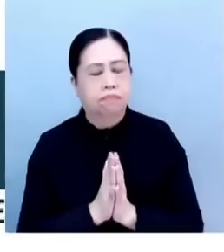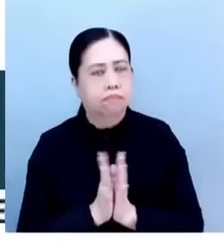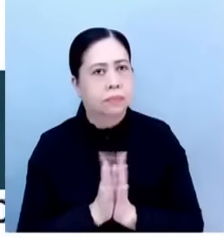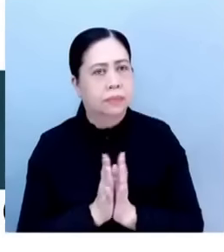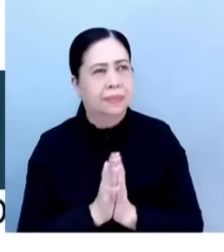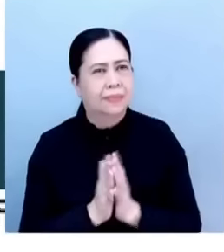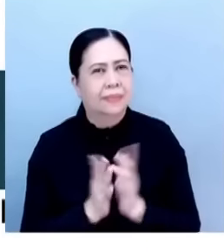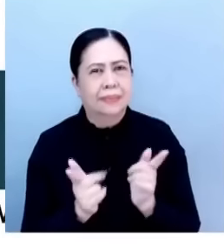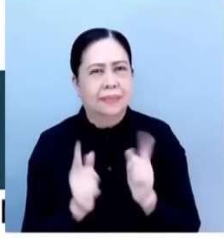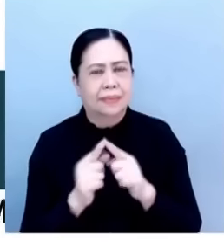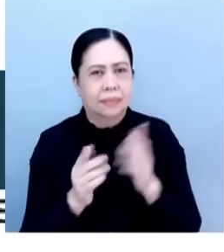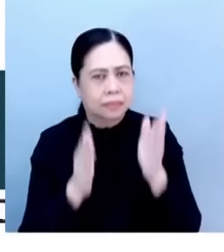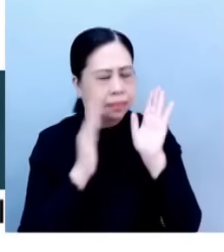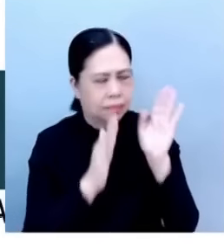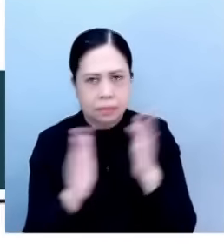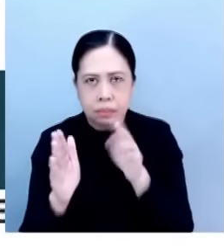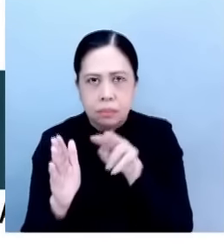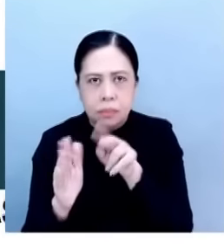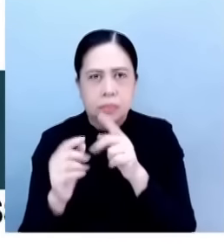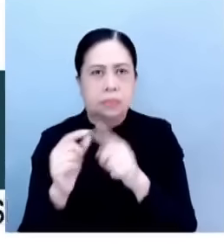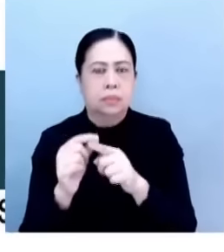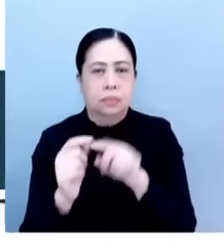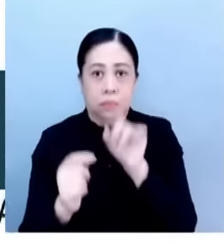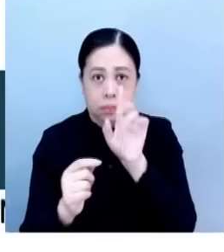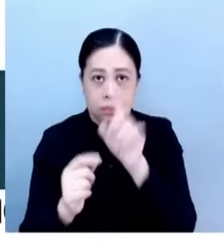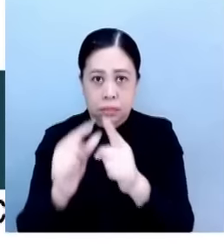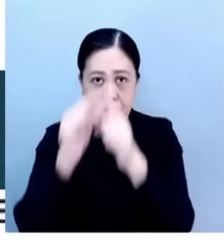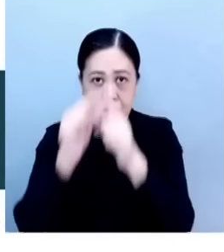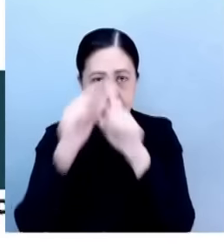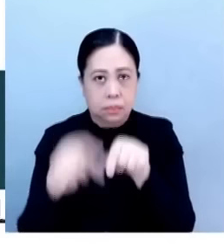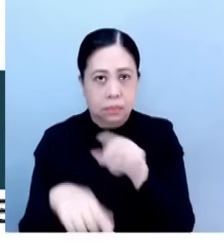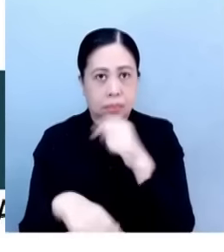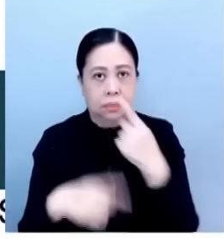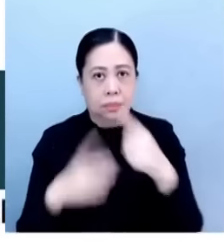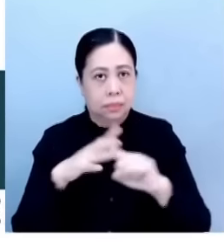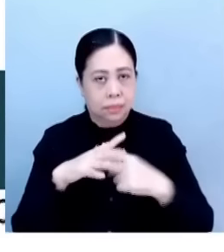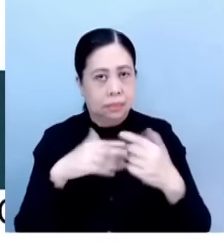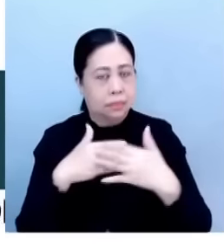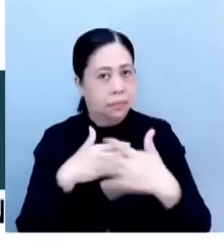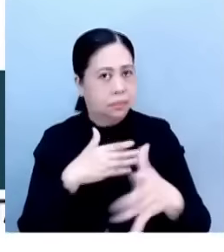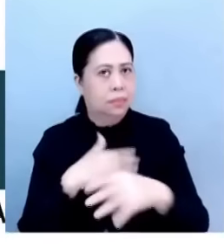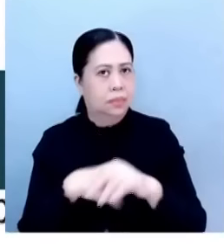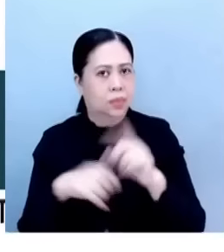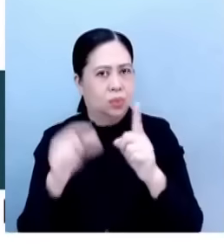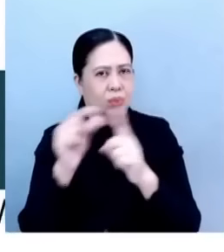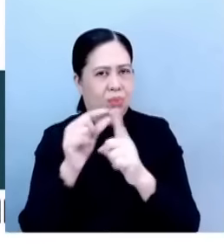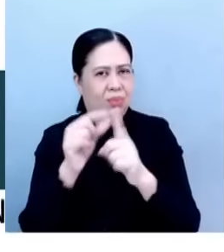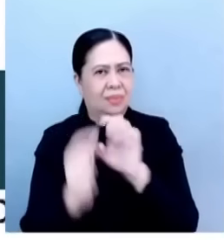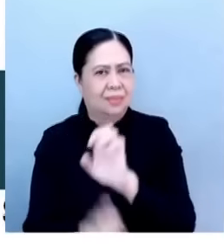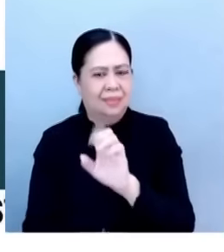the attention that the ad had gotten since it aired, and the use of Ed Sapuera.